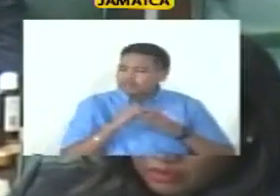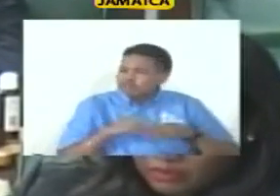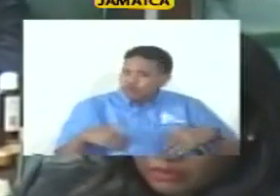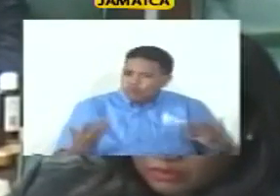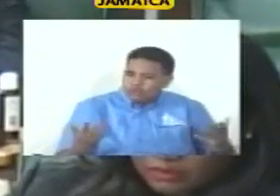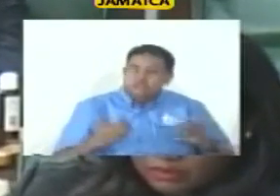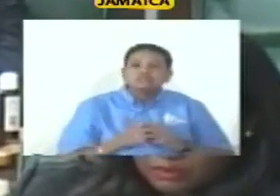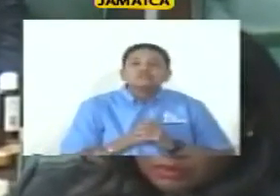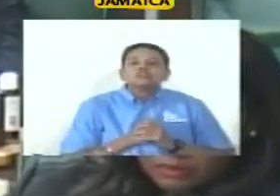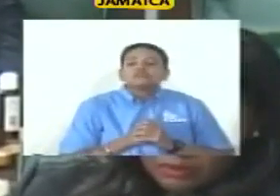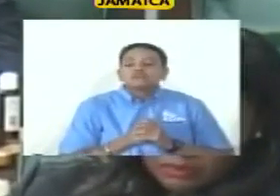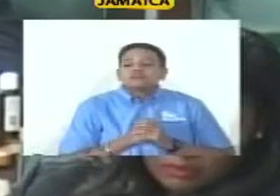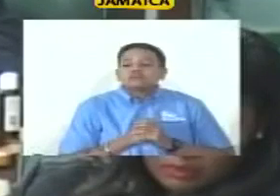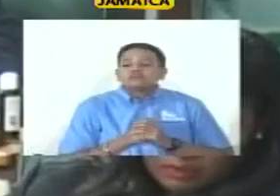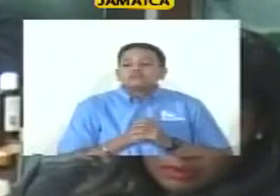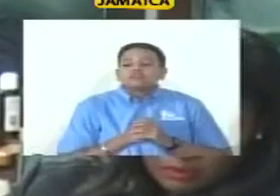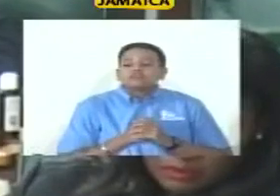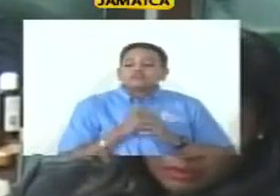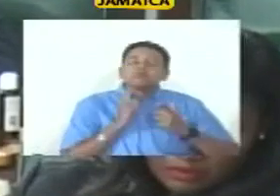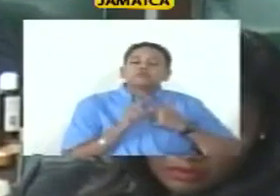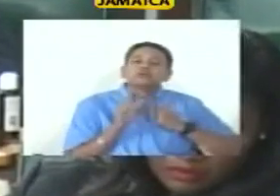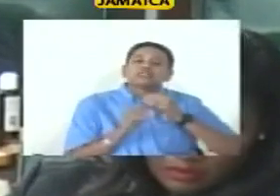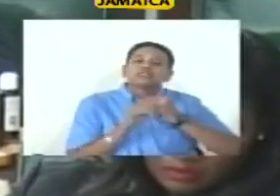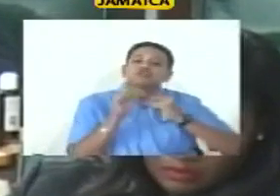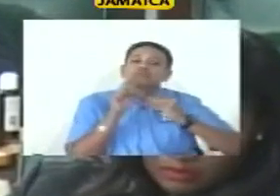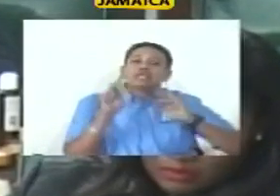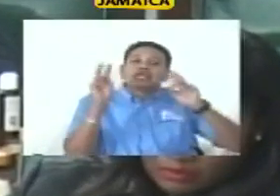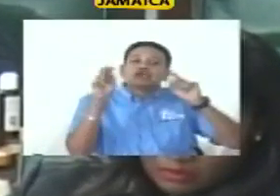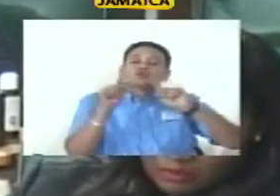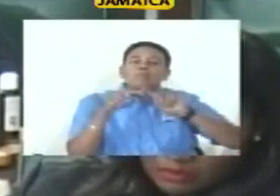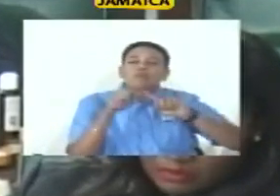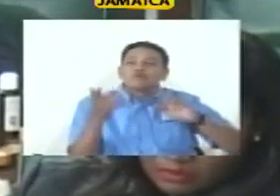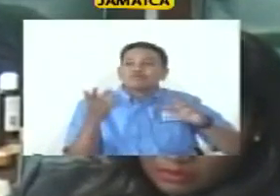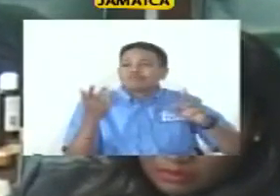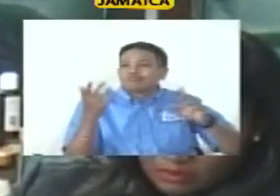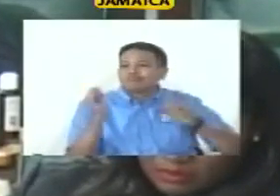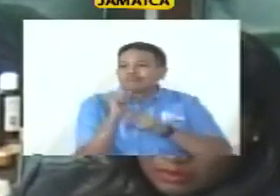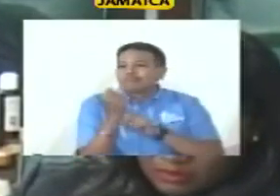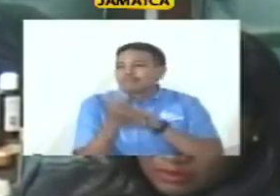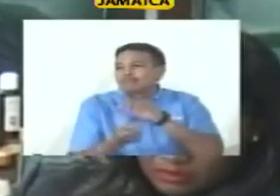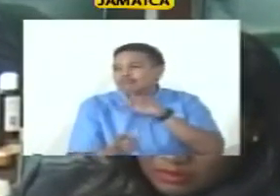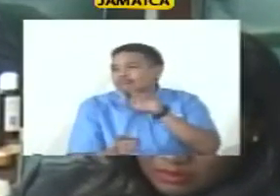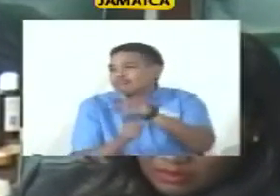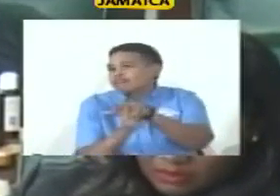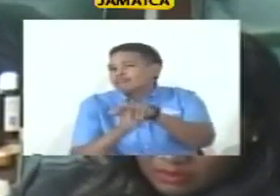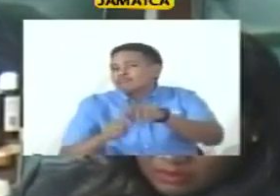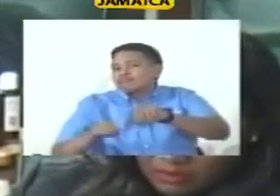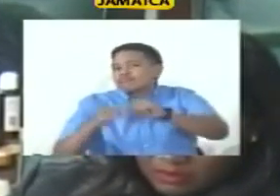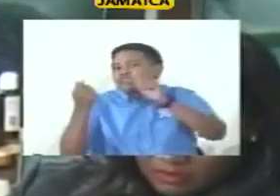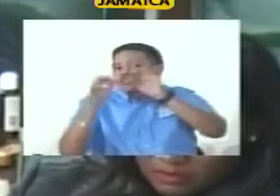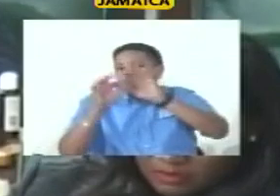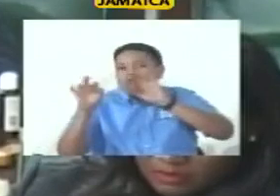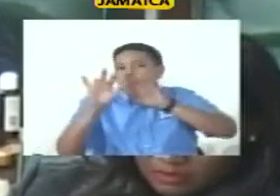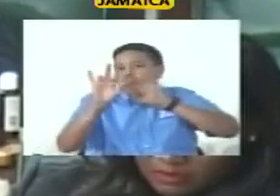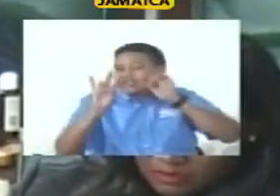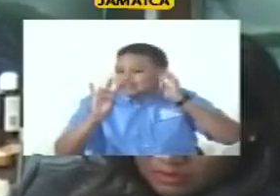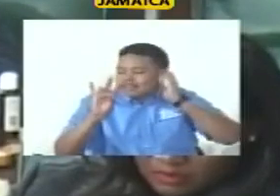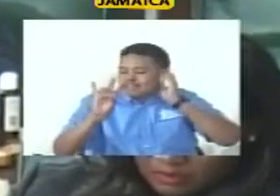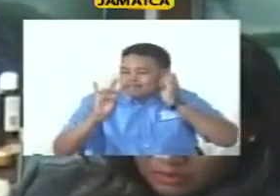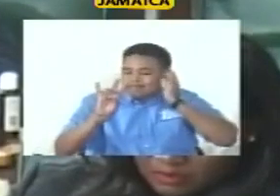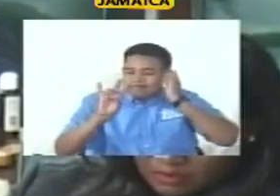And there is also an issue about repercussions for breach of Clause 37. And